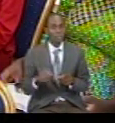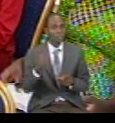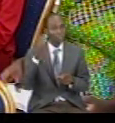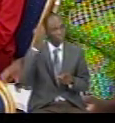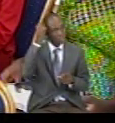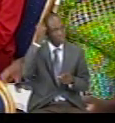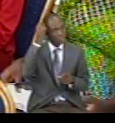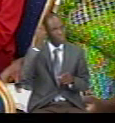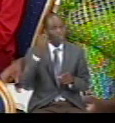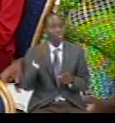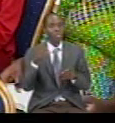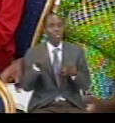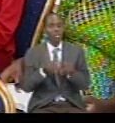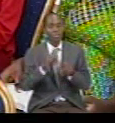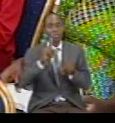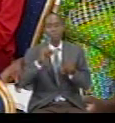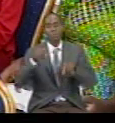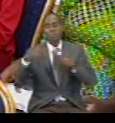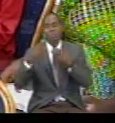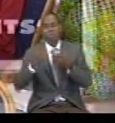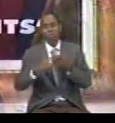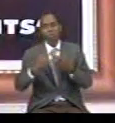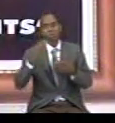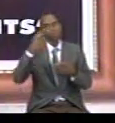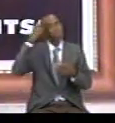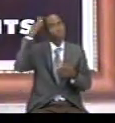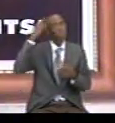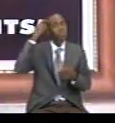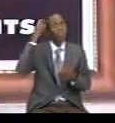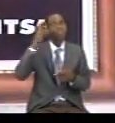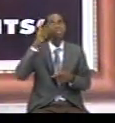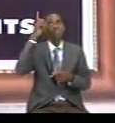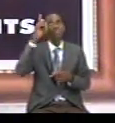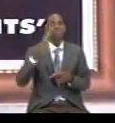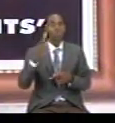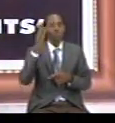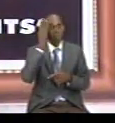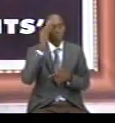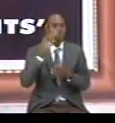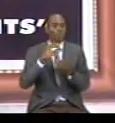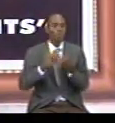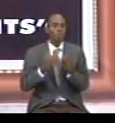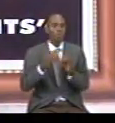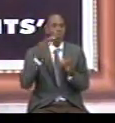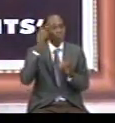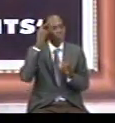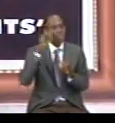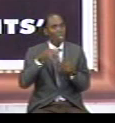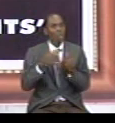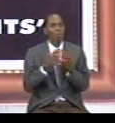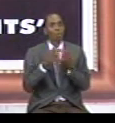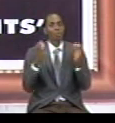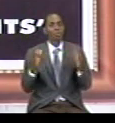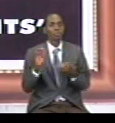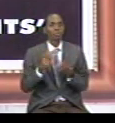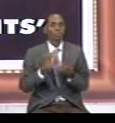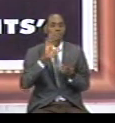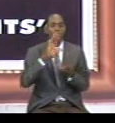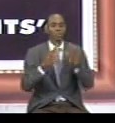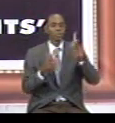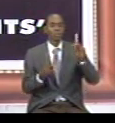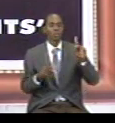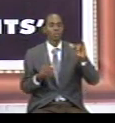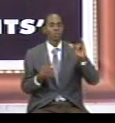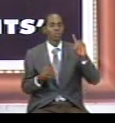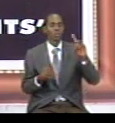off at the barber's shop, he's counted everything, how much more your kidney, your intestine,